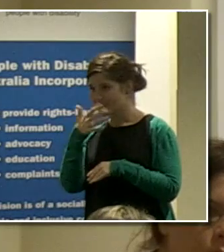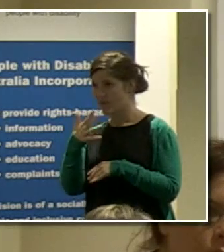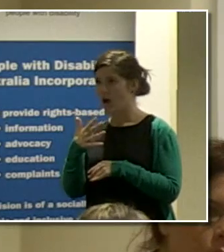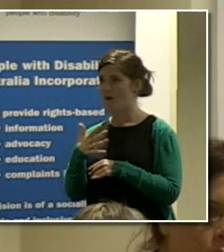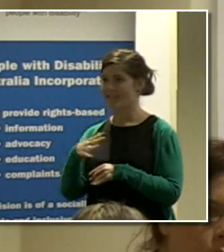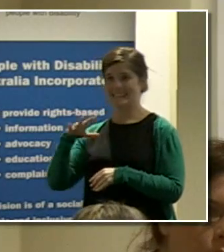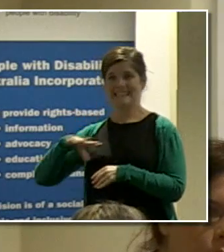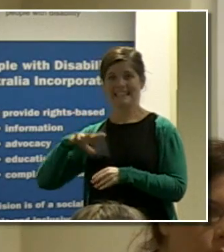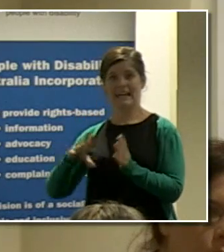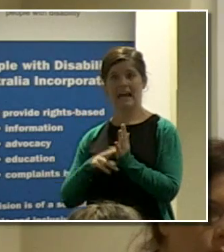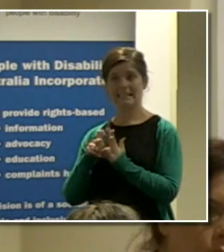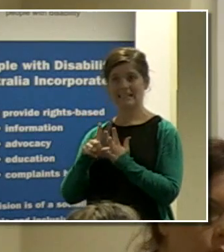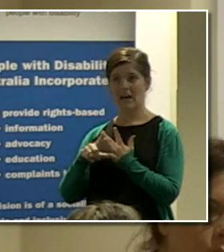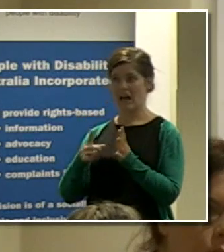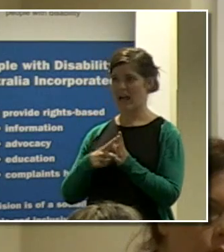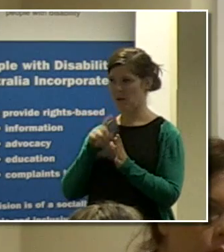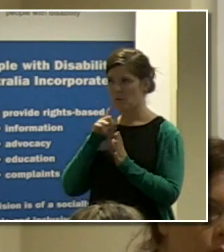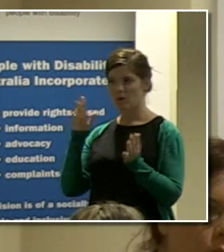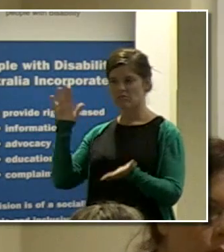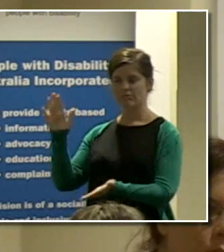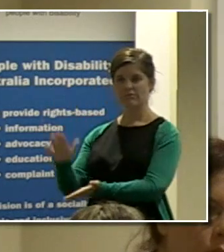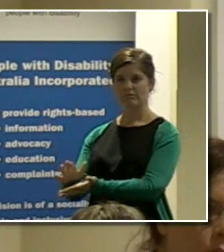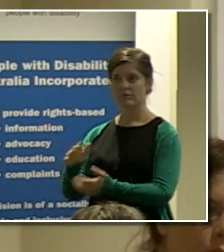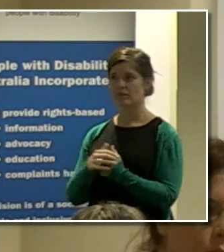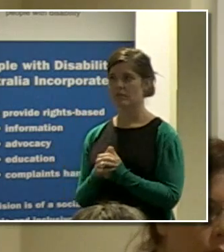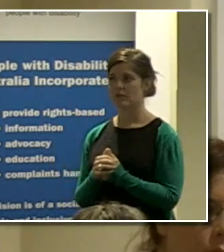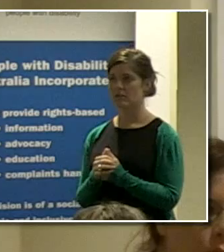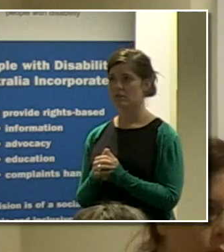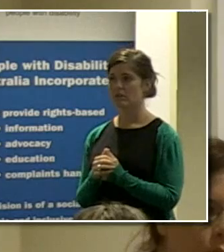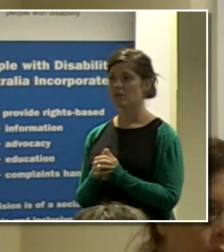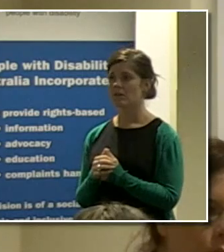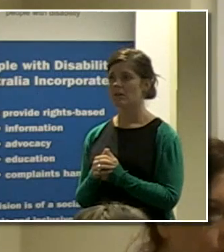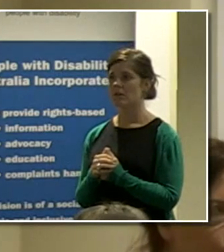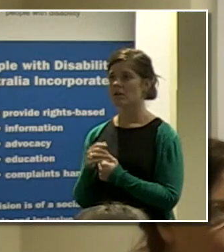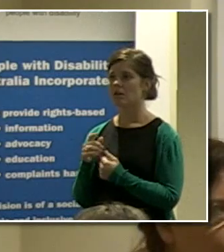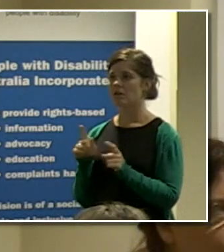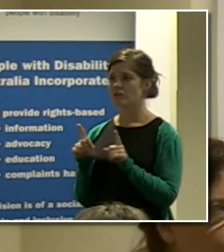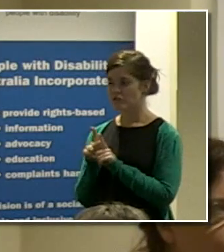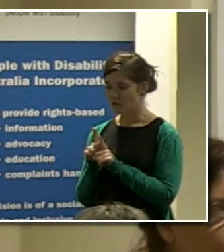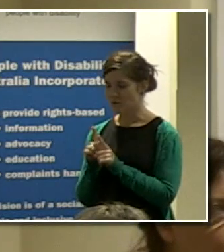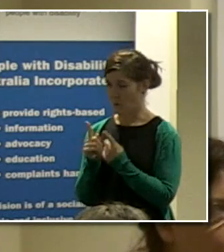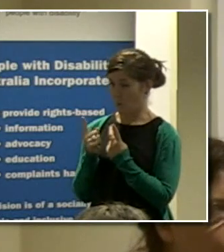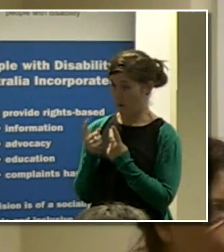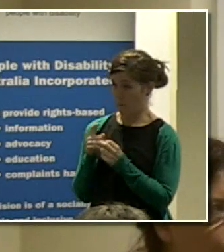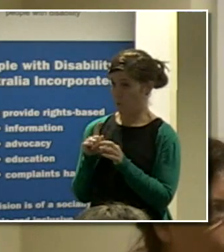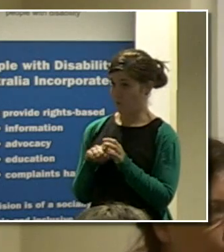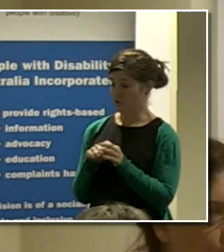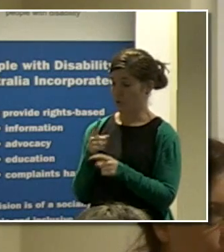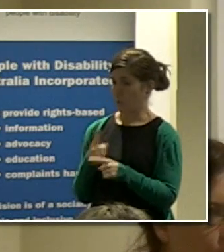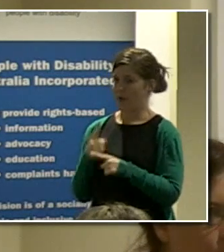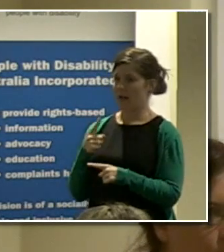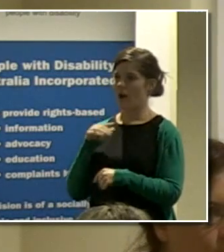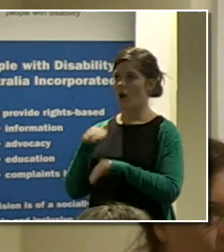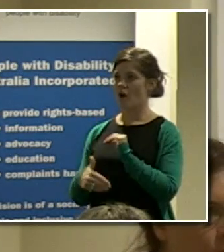the need for the NDIA. And can I just sneak in another question, and that's a quick one about